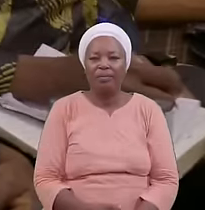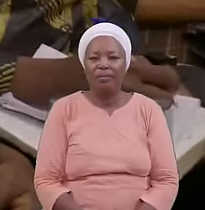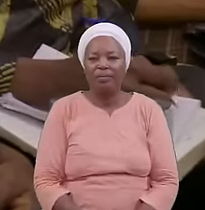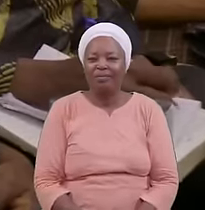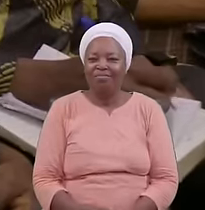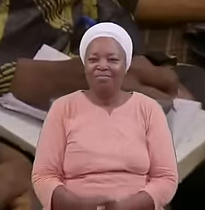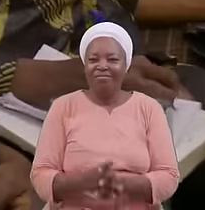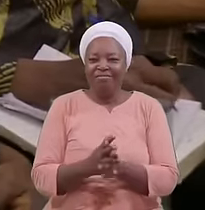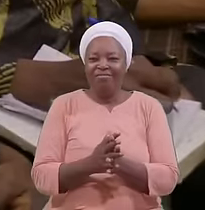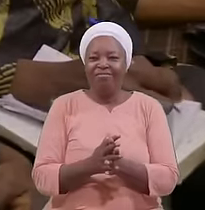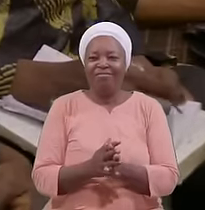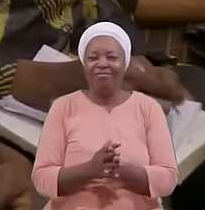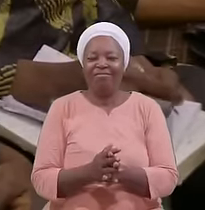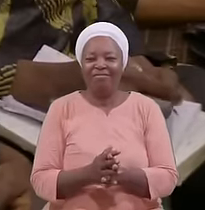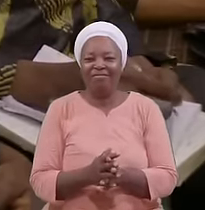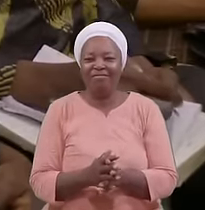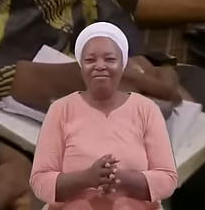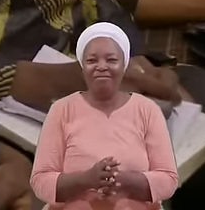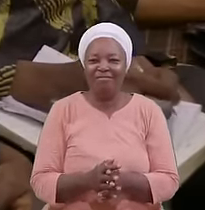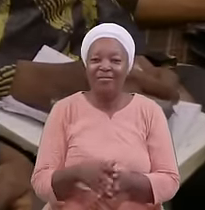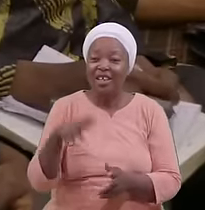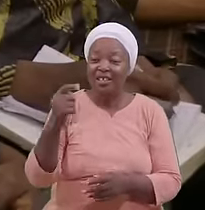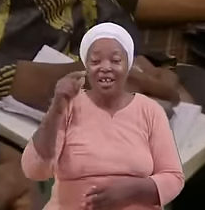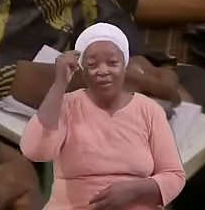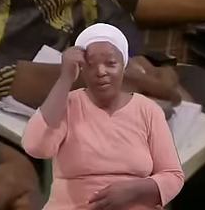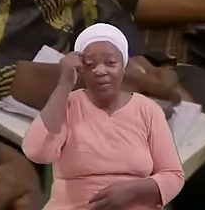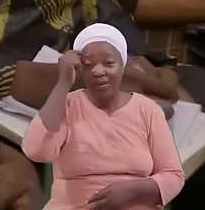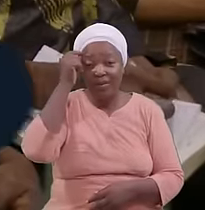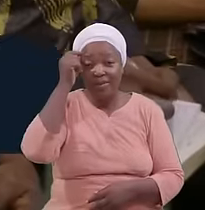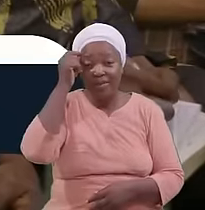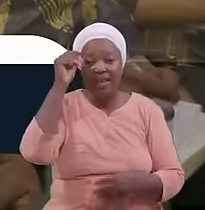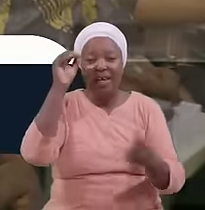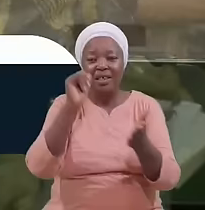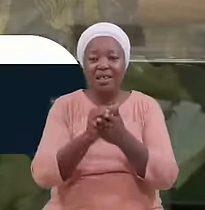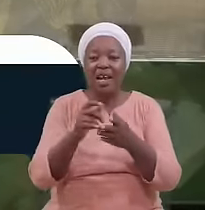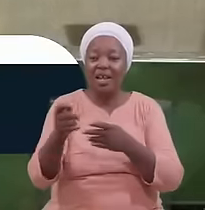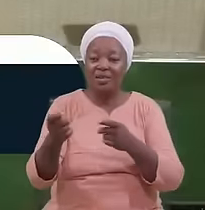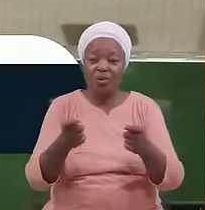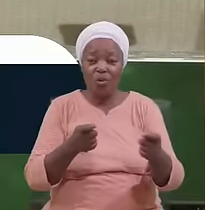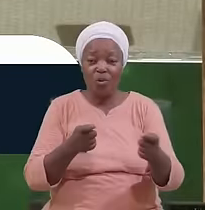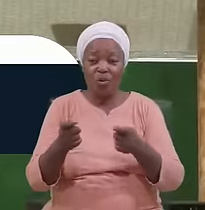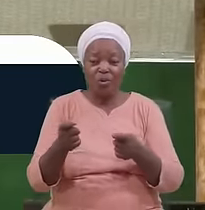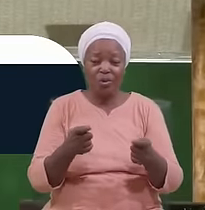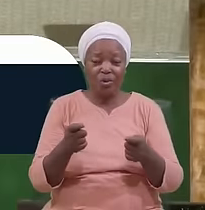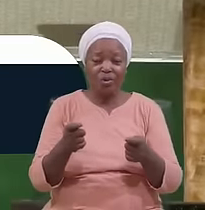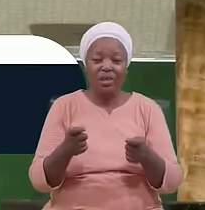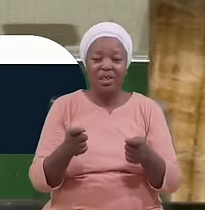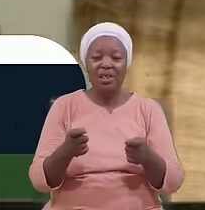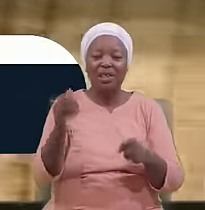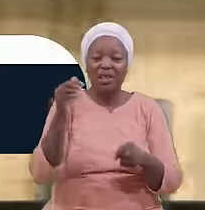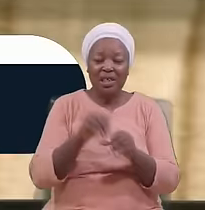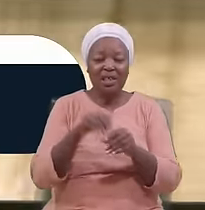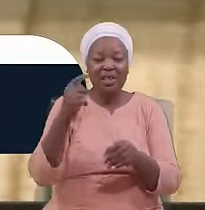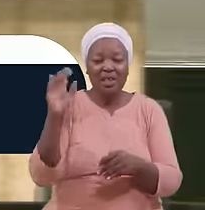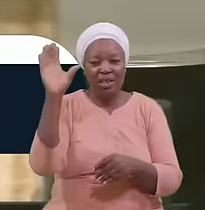thank you very much, the thoughts that rule or reign in the seeker.